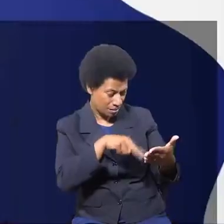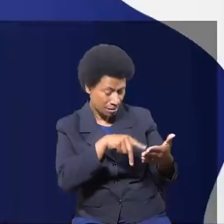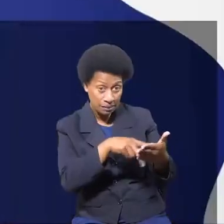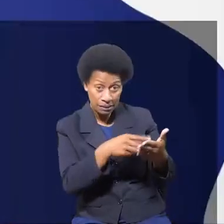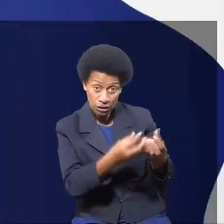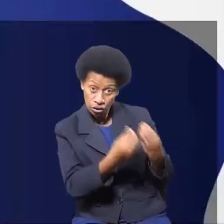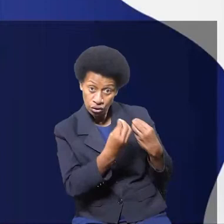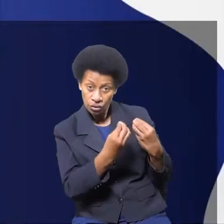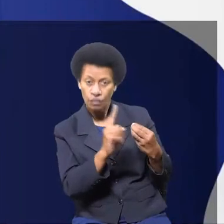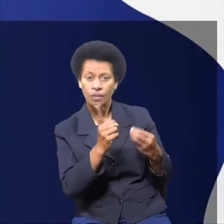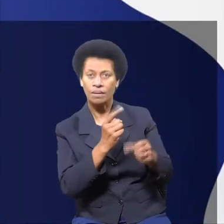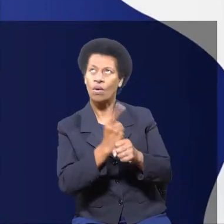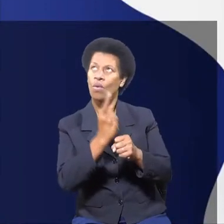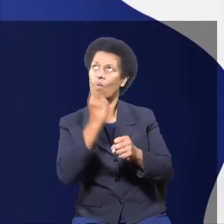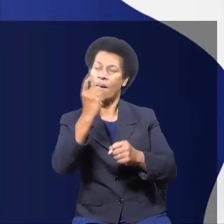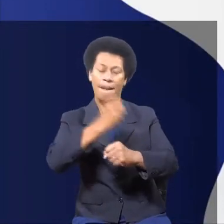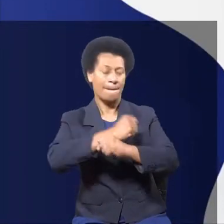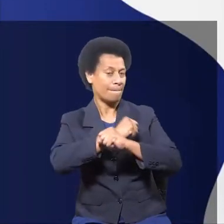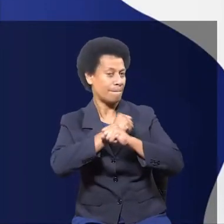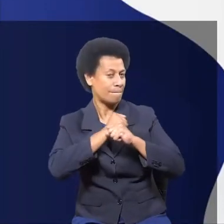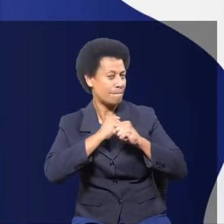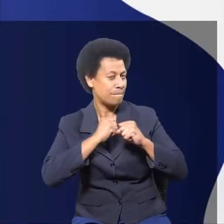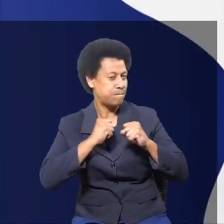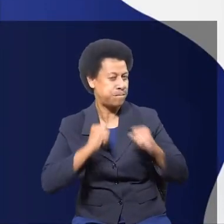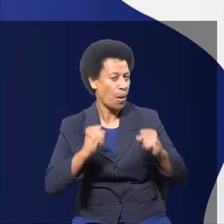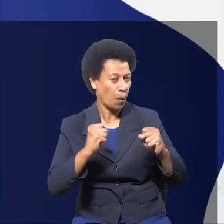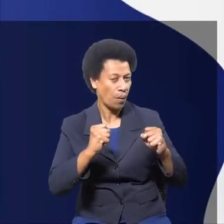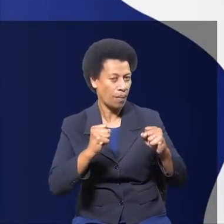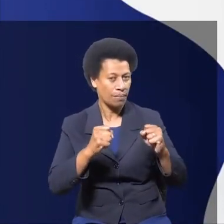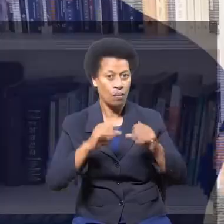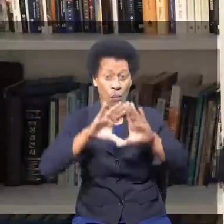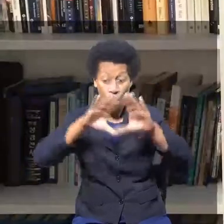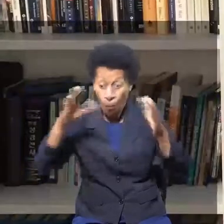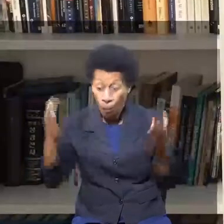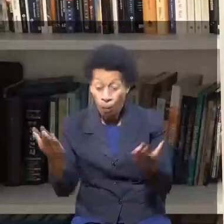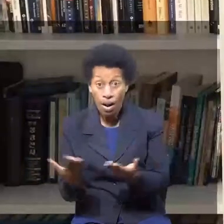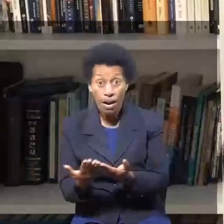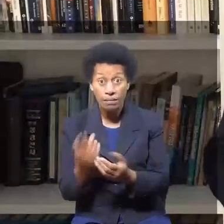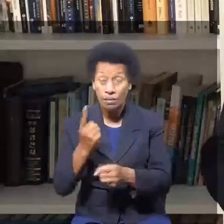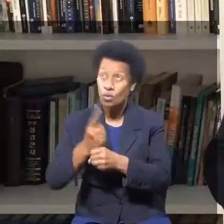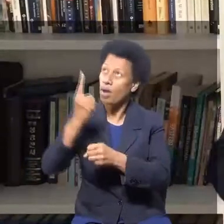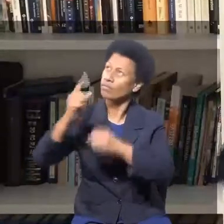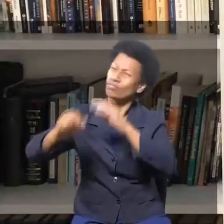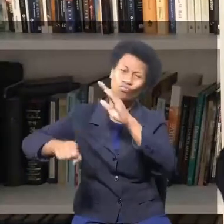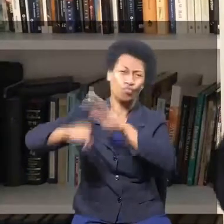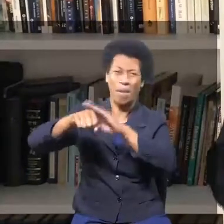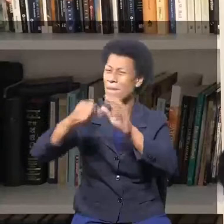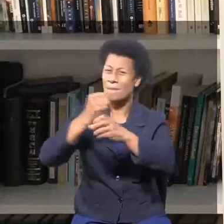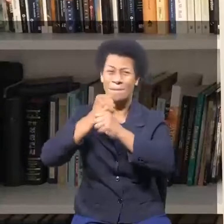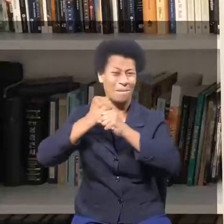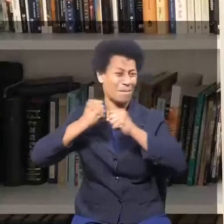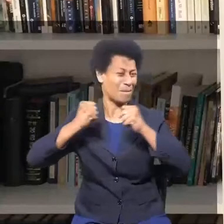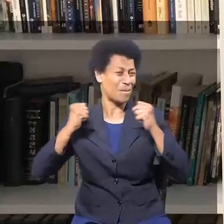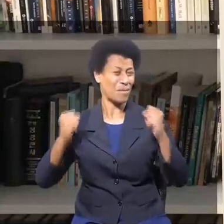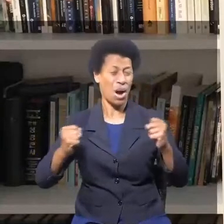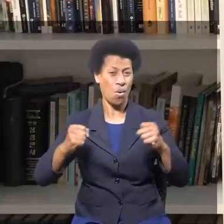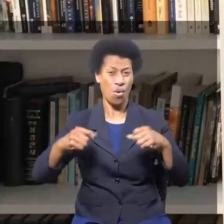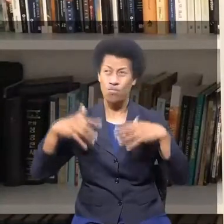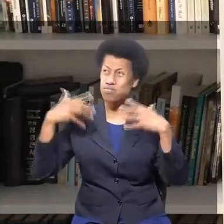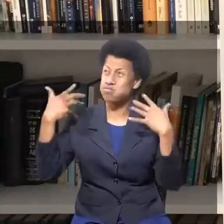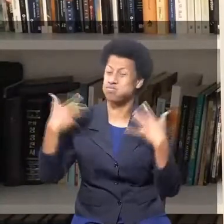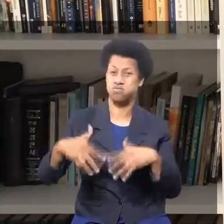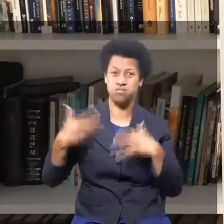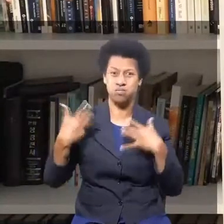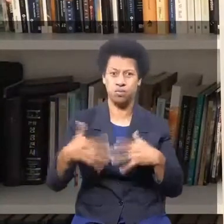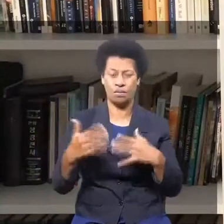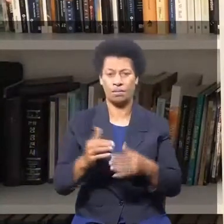is that God is all-powerful. God has all the power in the world. His power is unlimited.